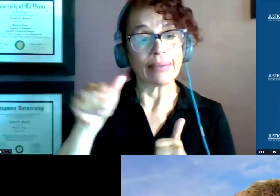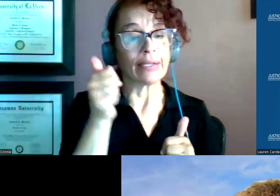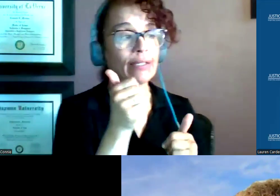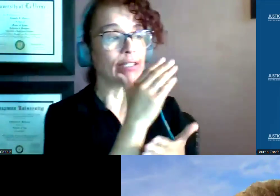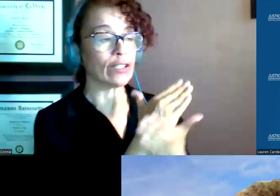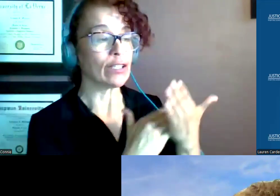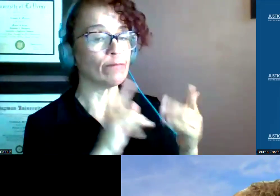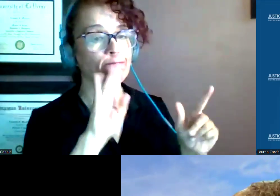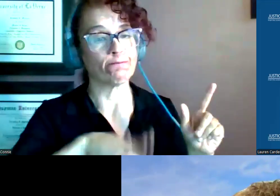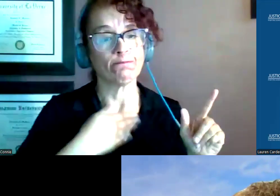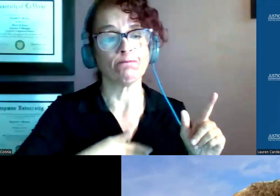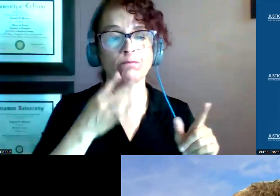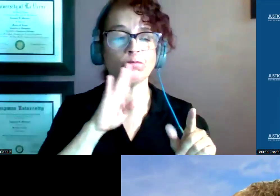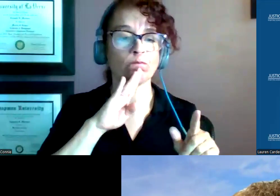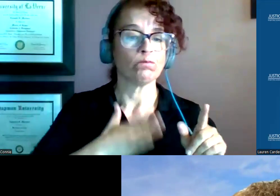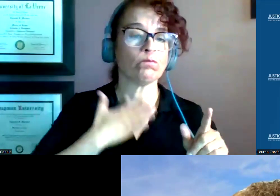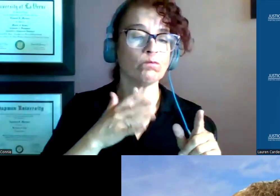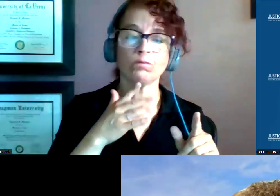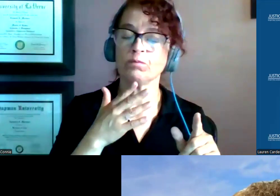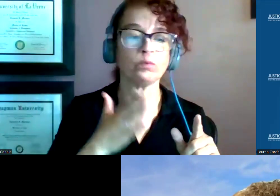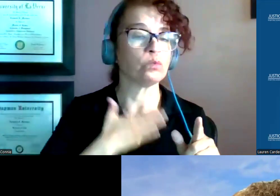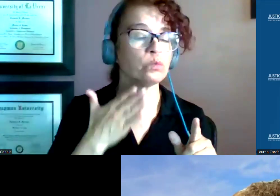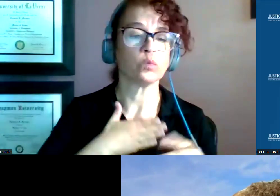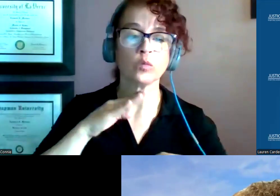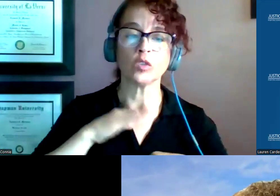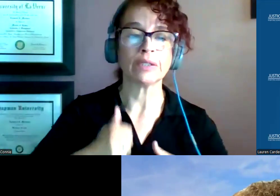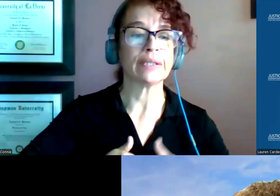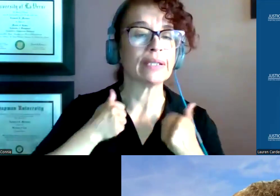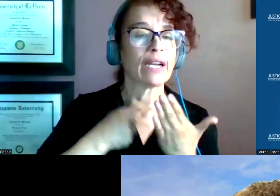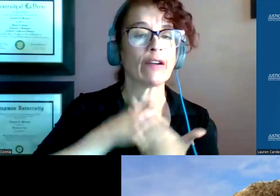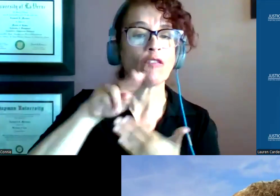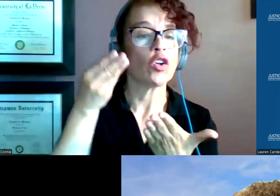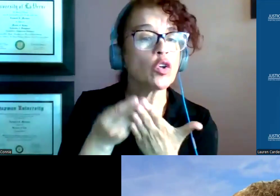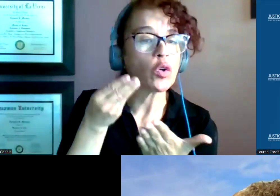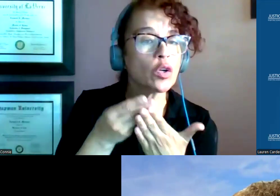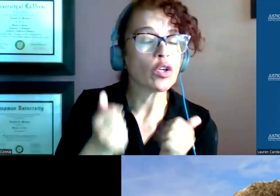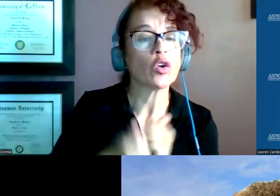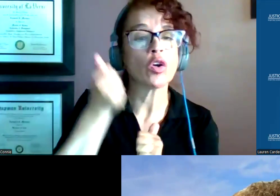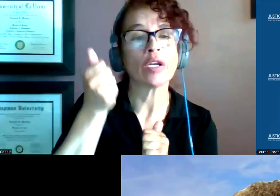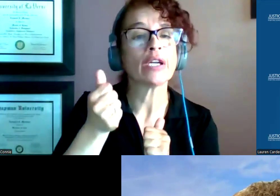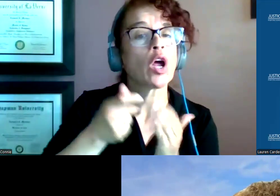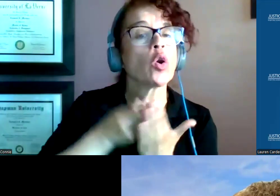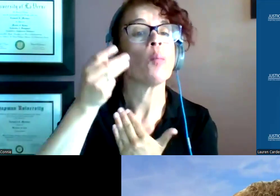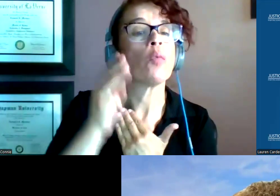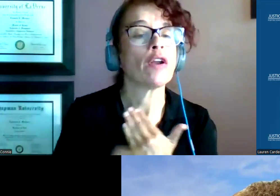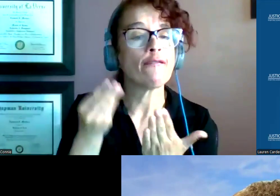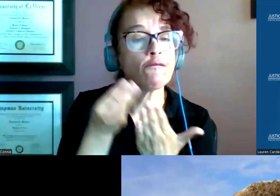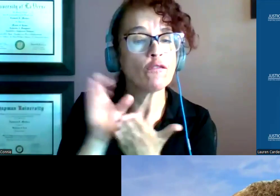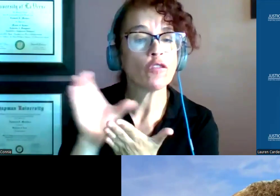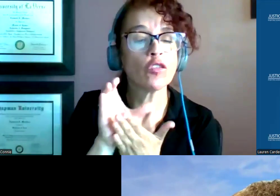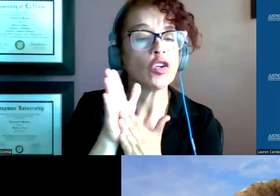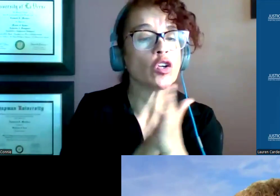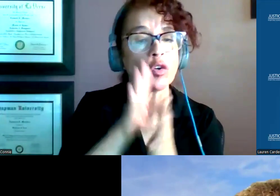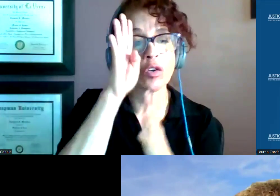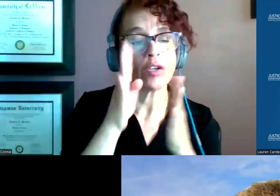we were disappointed that the May revise had no mention of LIHTC program funding, multifamily housing program funding, no additional funding